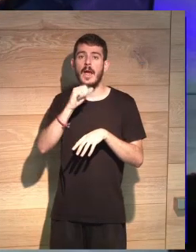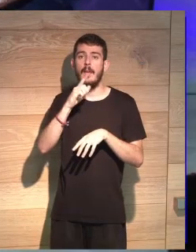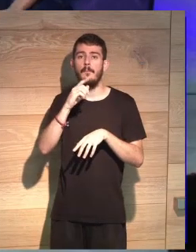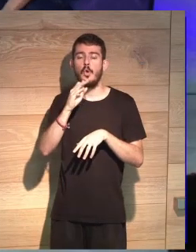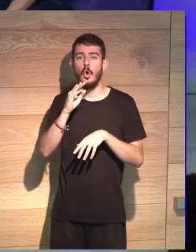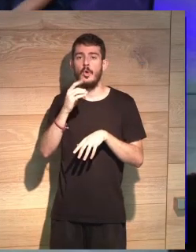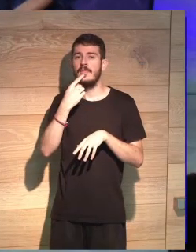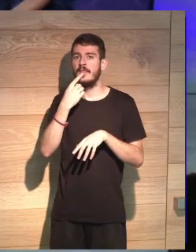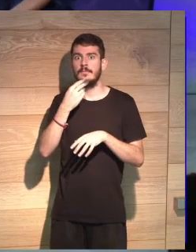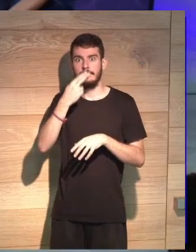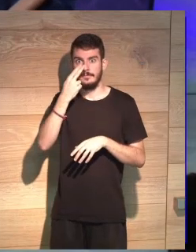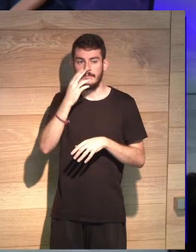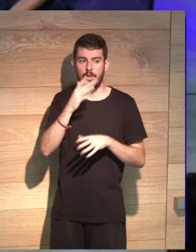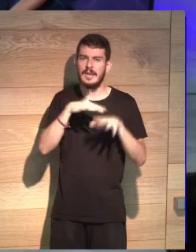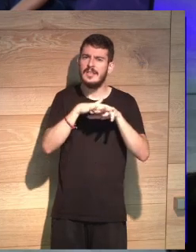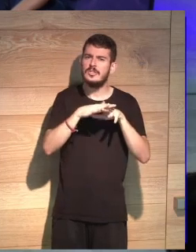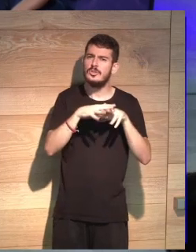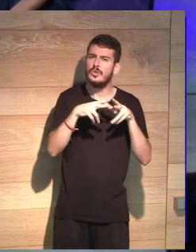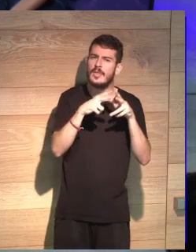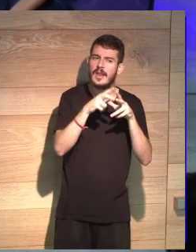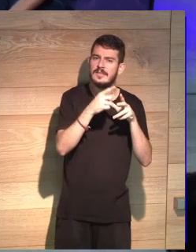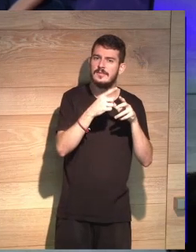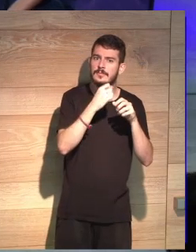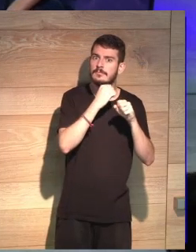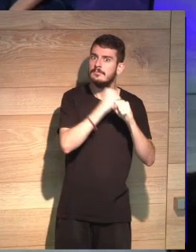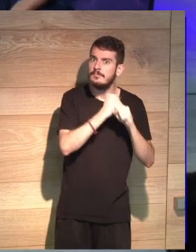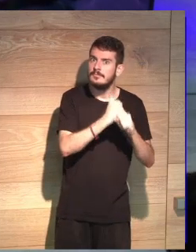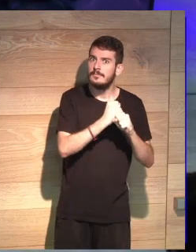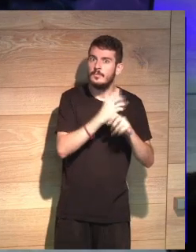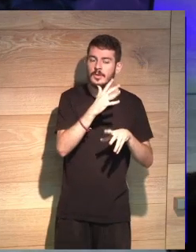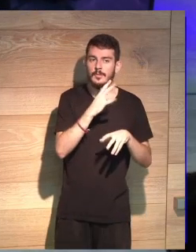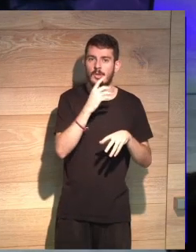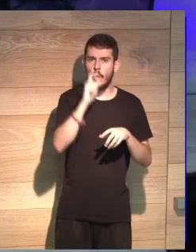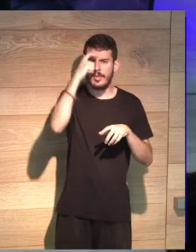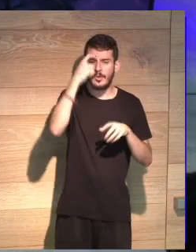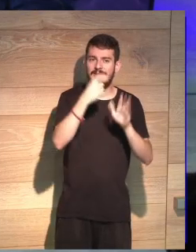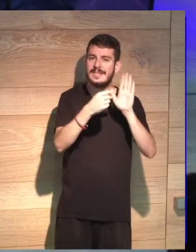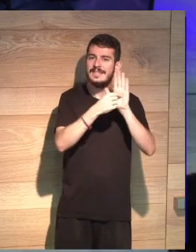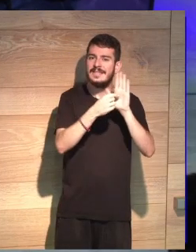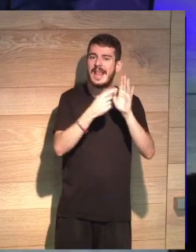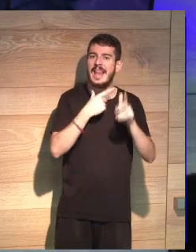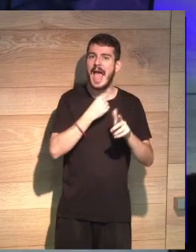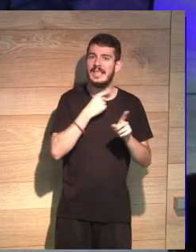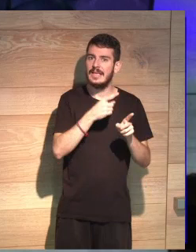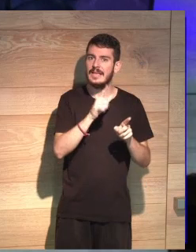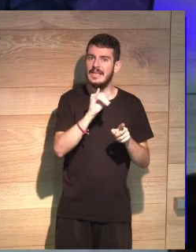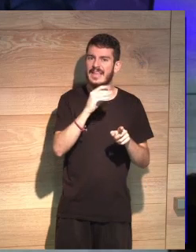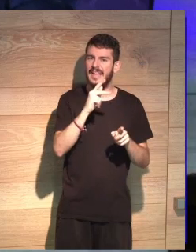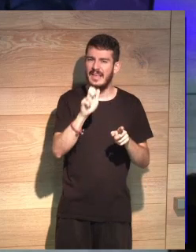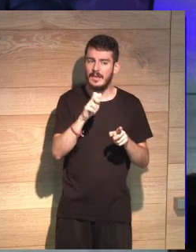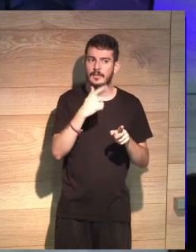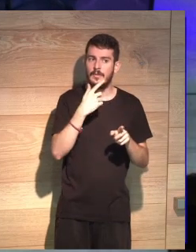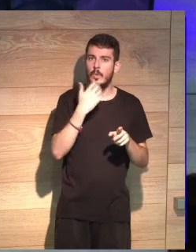Juan Pablo was saying is very interesting. Why are social media so addictive with all these concepts of likes?